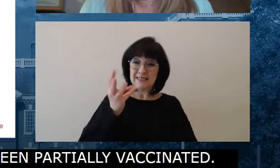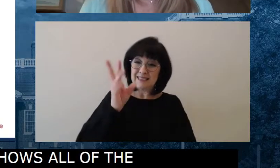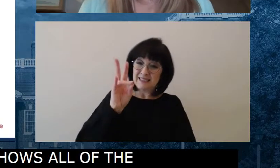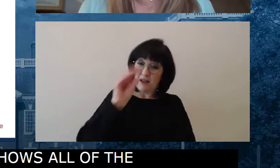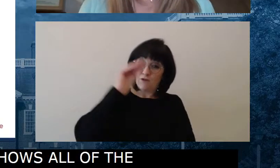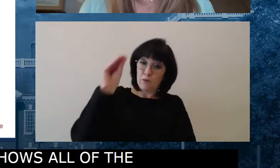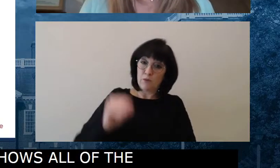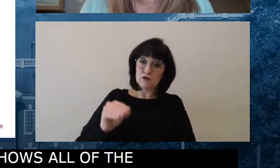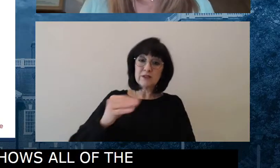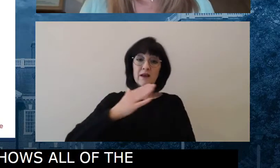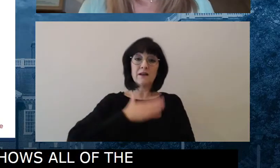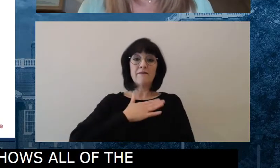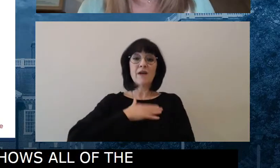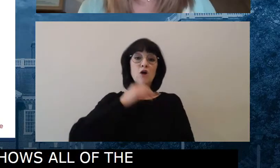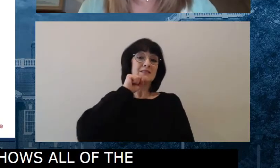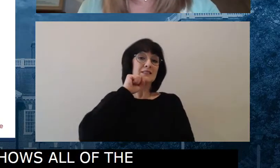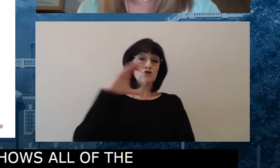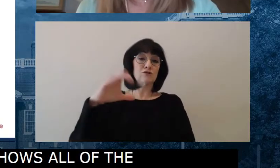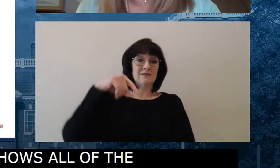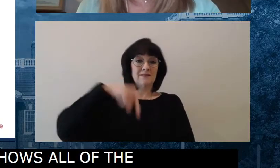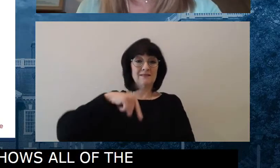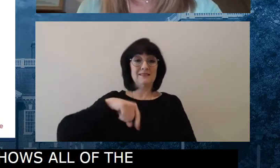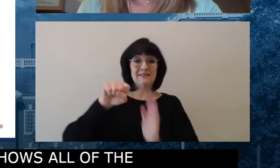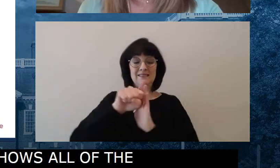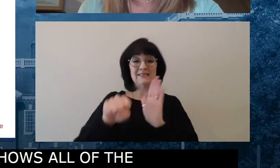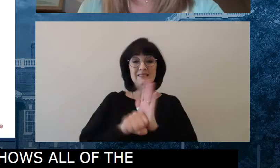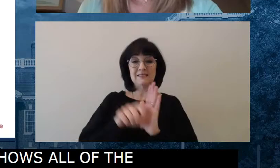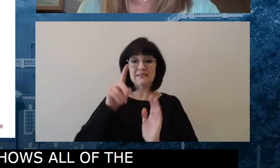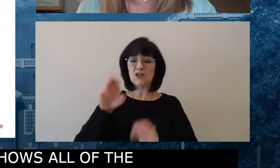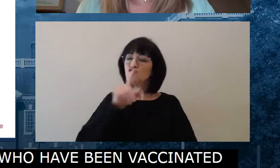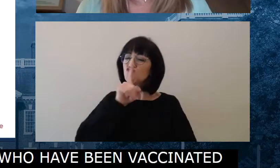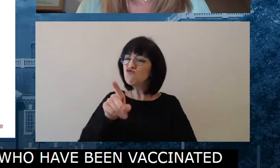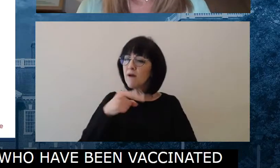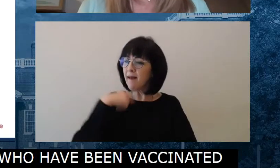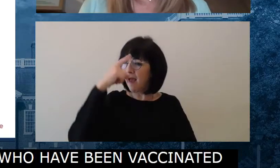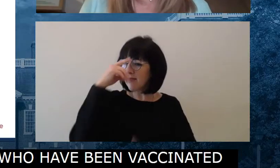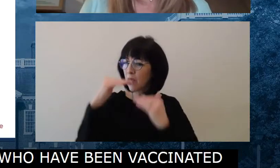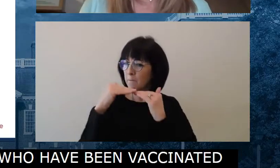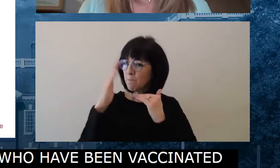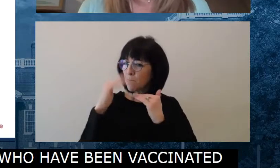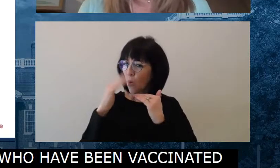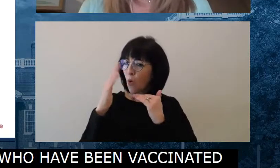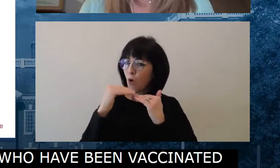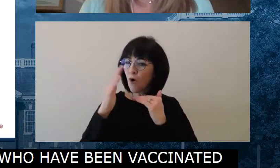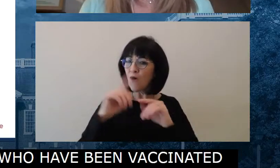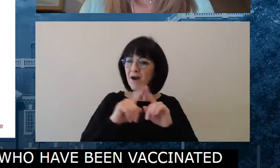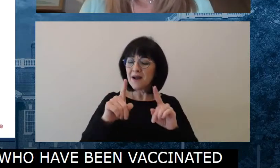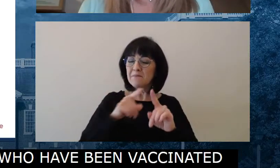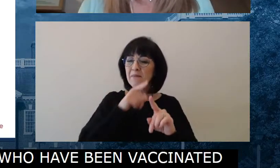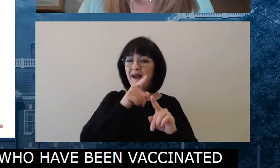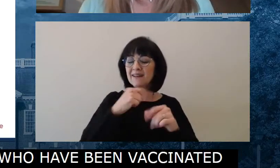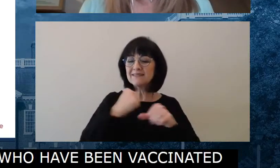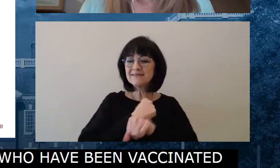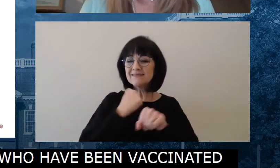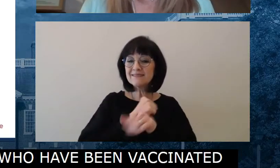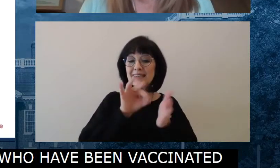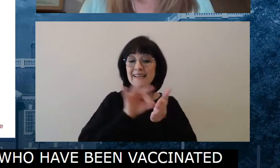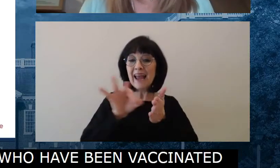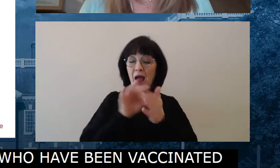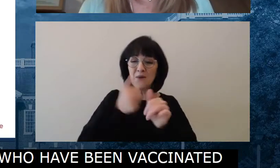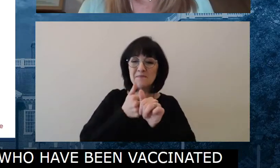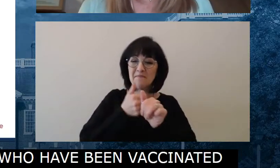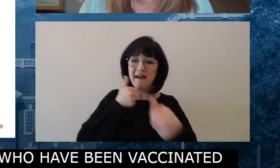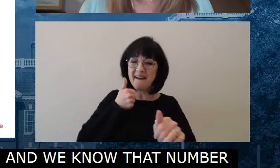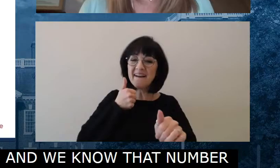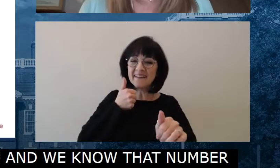of seniors, and we actually know that number is more. We're waiting for data to be placed into the system. So at least